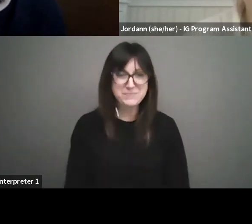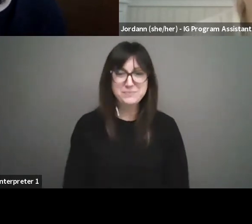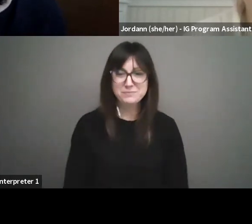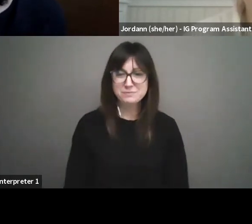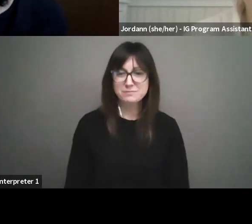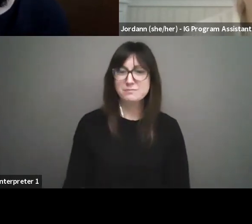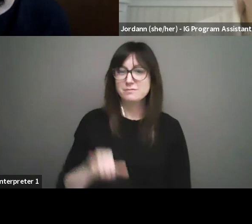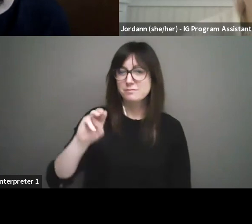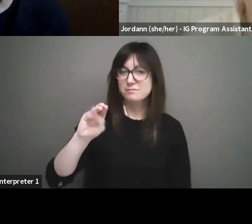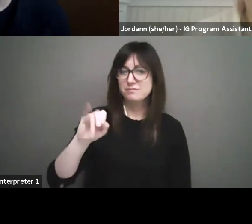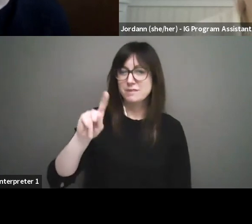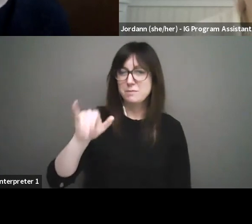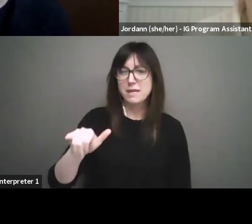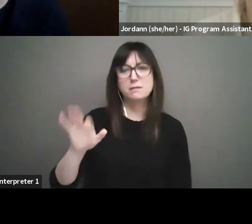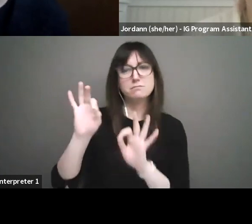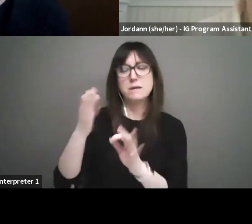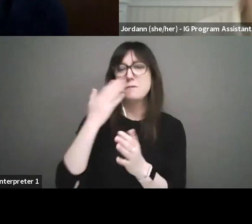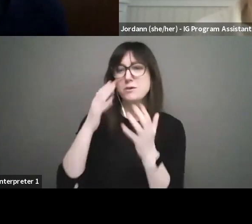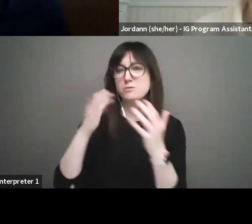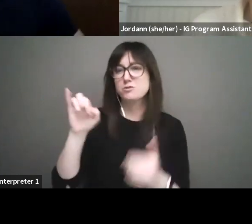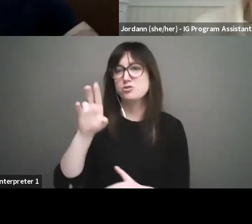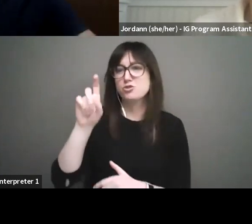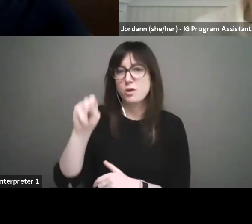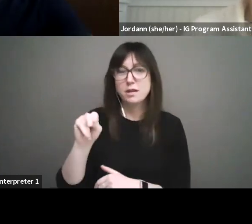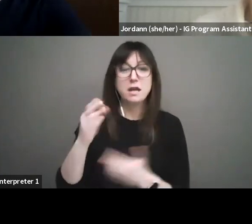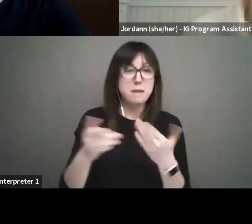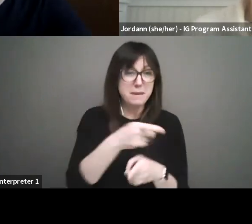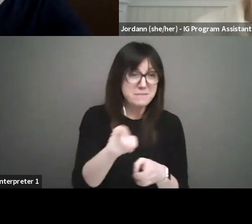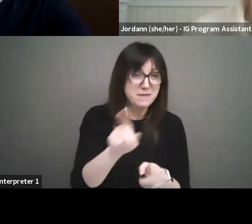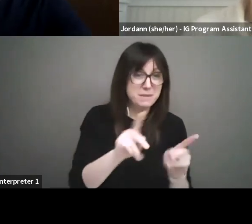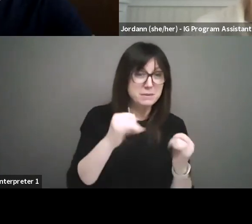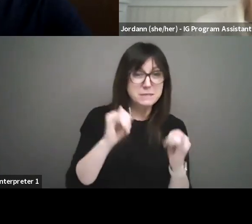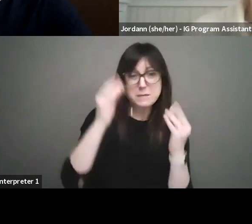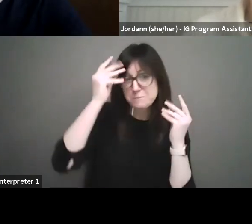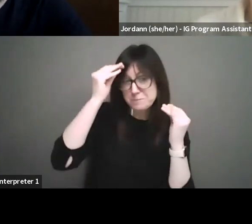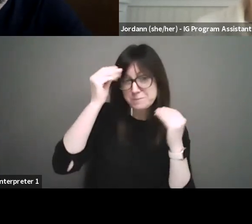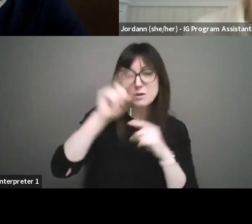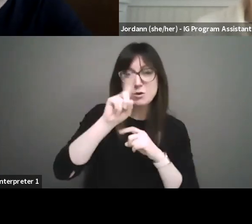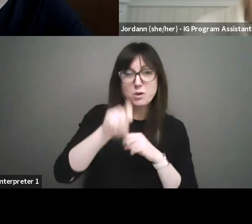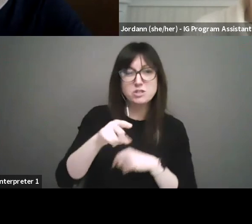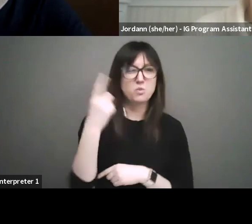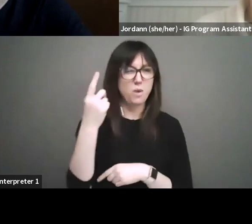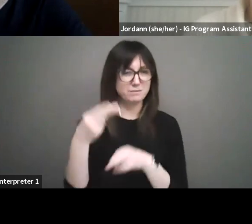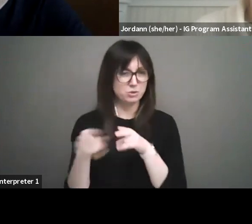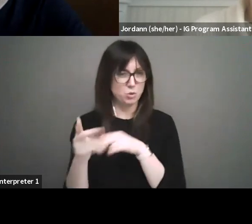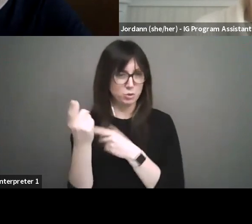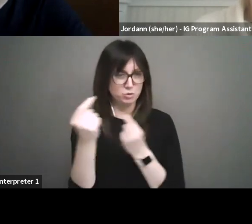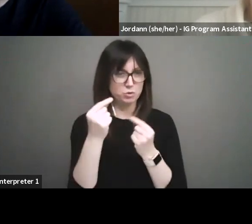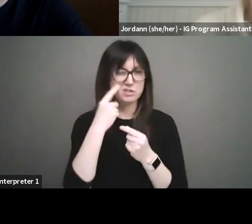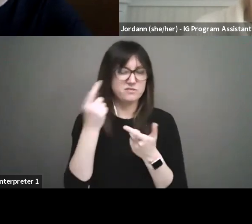That's wonderful, Jordan. Maybe while people are thinking of some questions, I have just one quick thing I'm going to do as just general